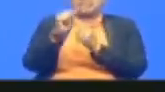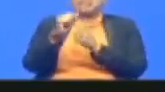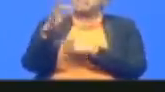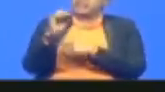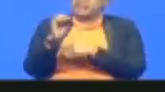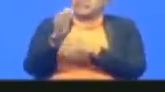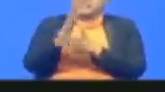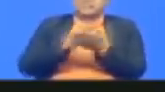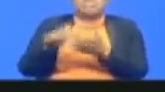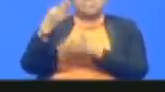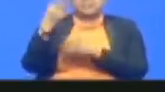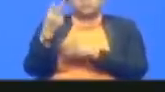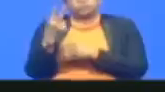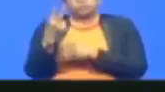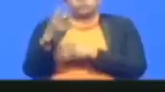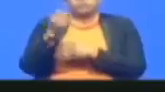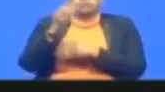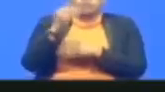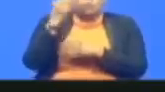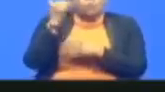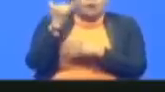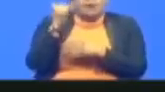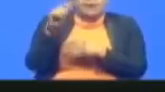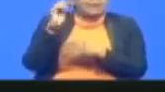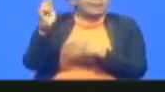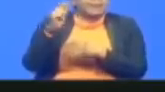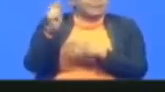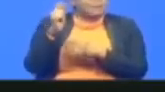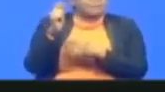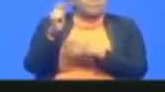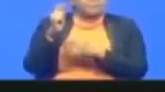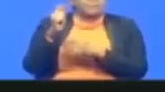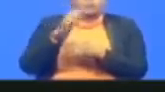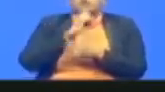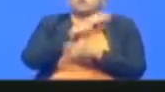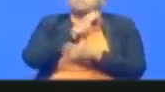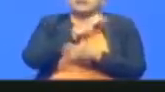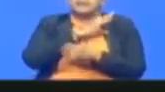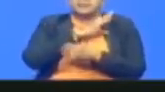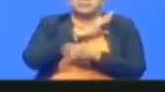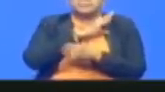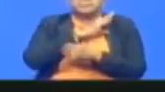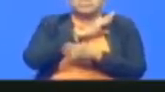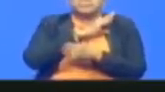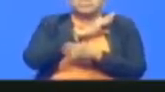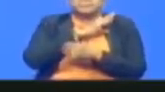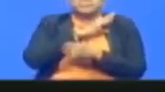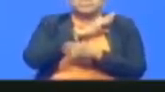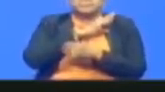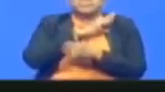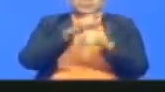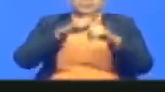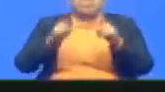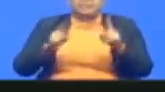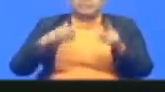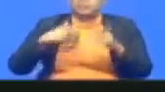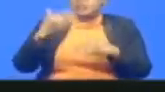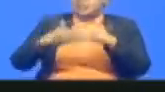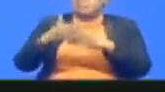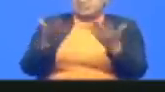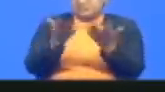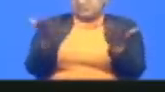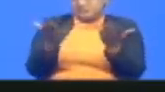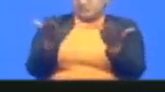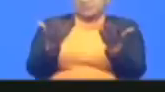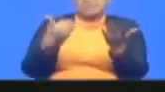are in 32. So why in Kenya we look like we complain and yet our neighbors here